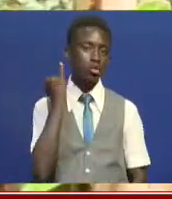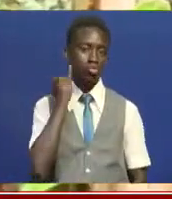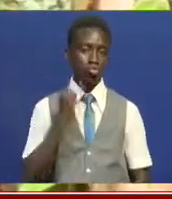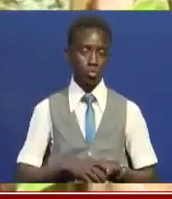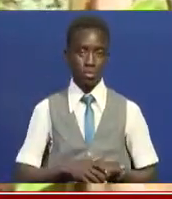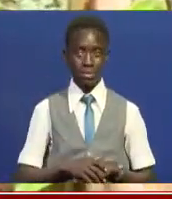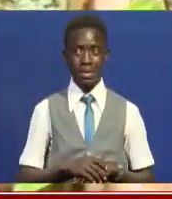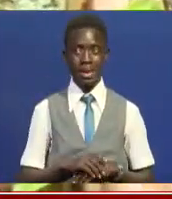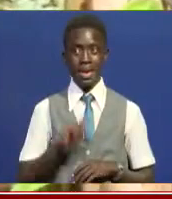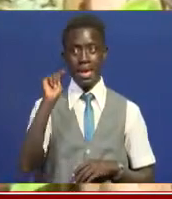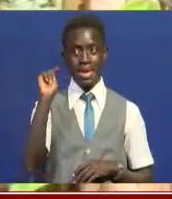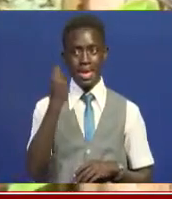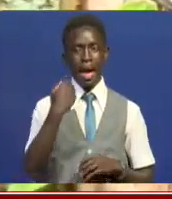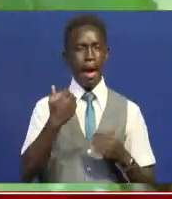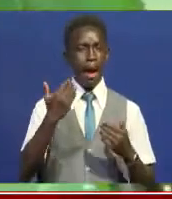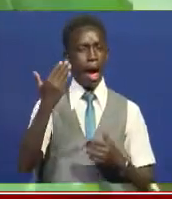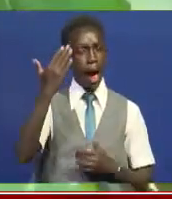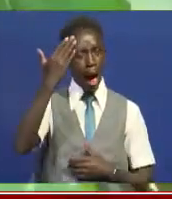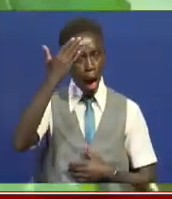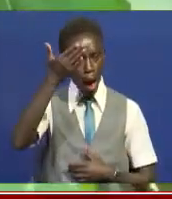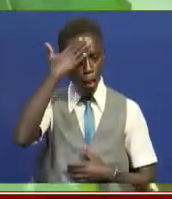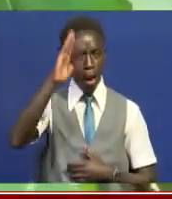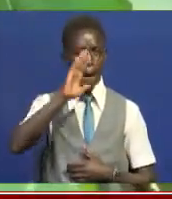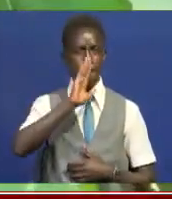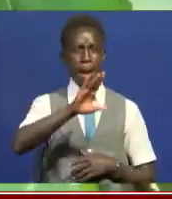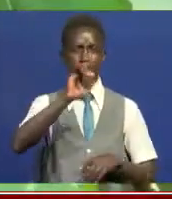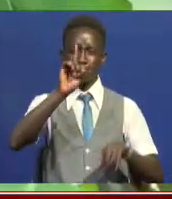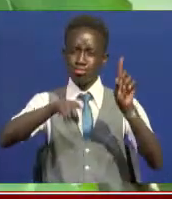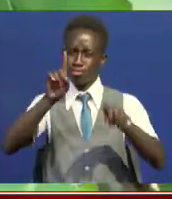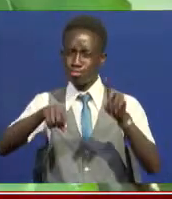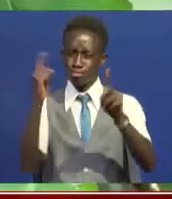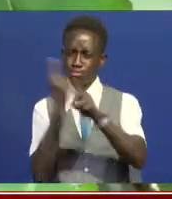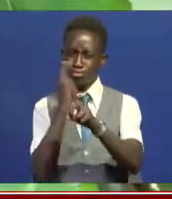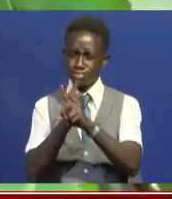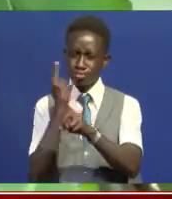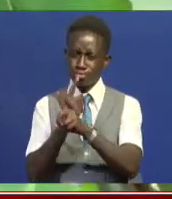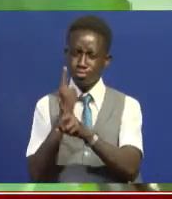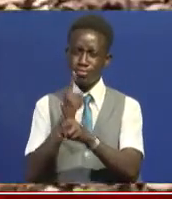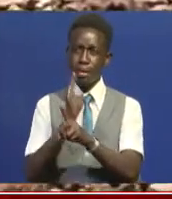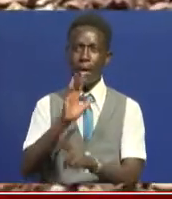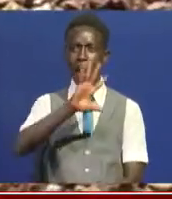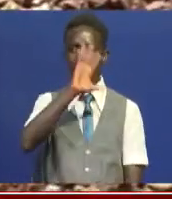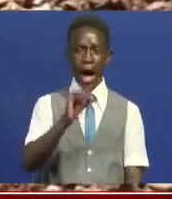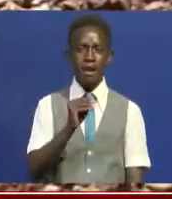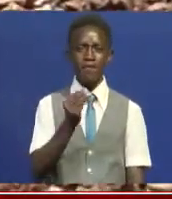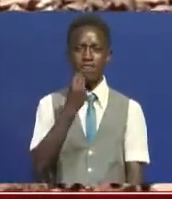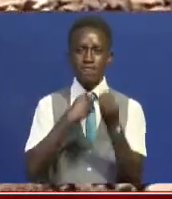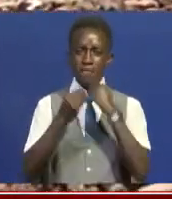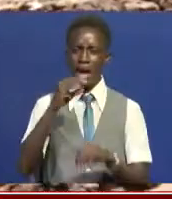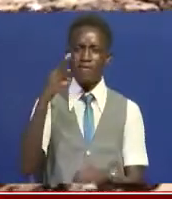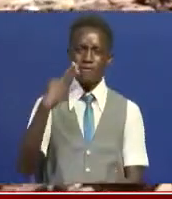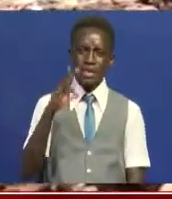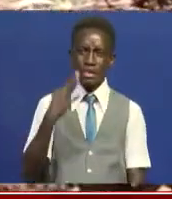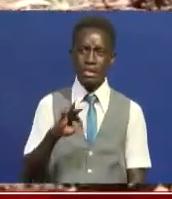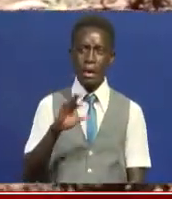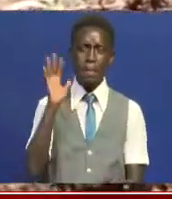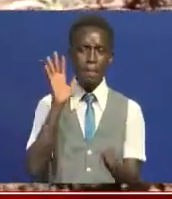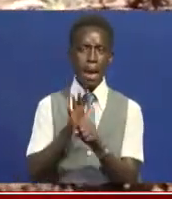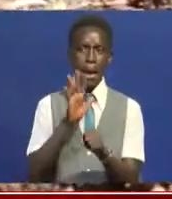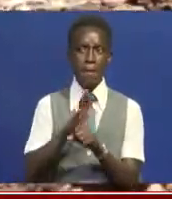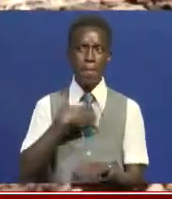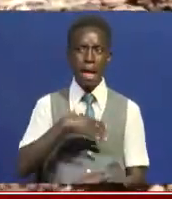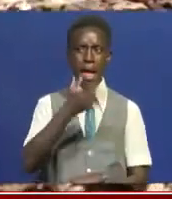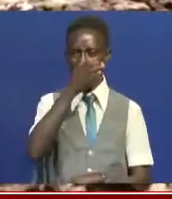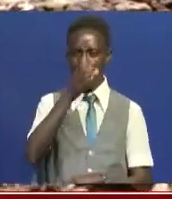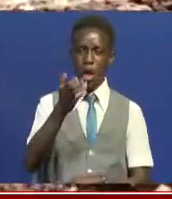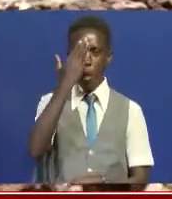Kenya is endowed with diverse vegetable species that includes over 200 African indigenous vegetables, most of which have been ignored as vital